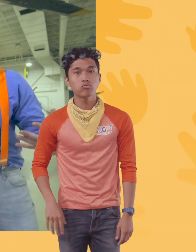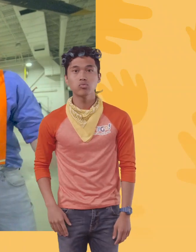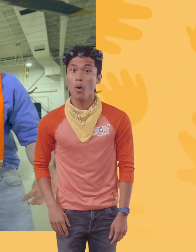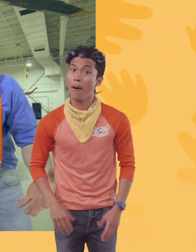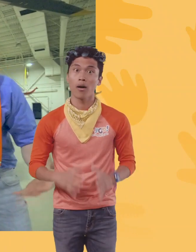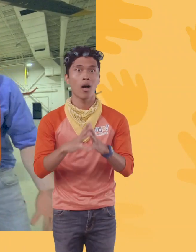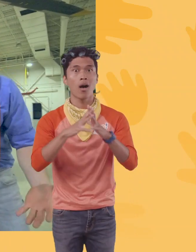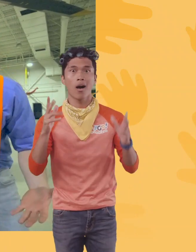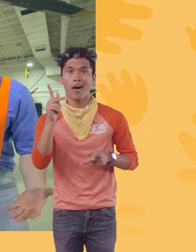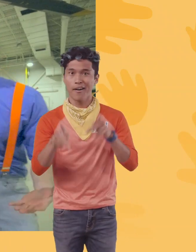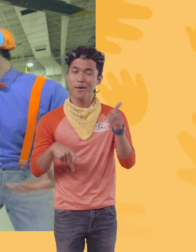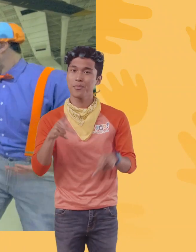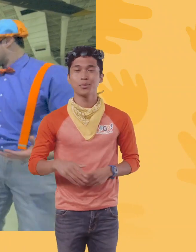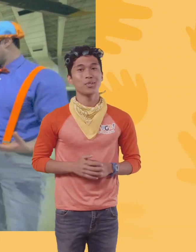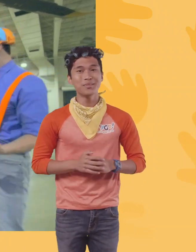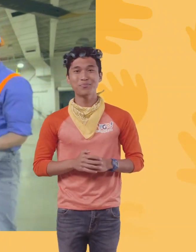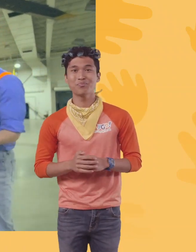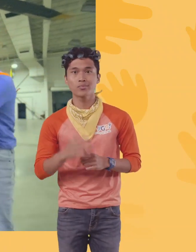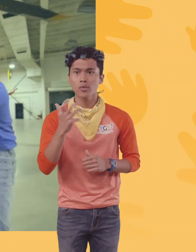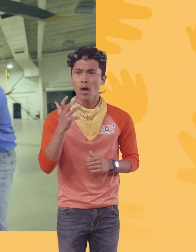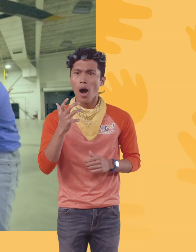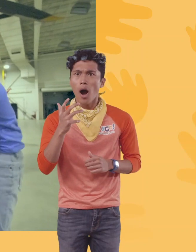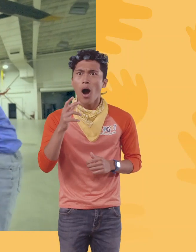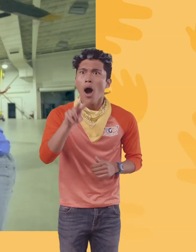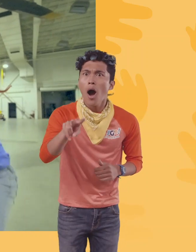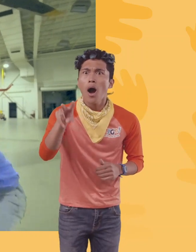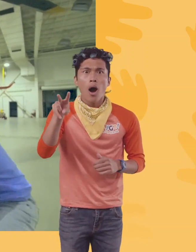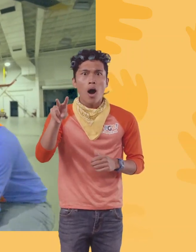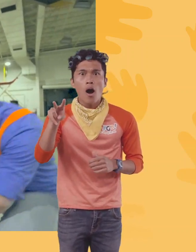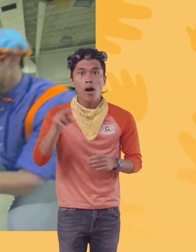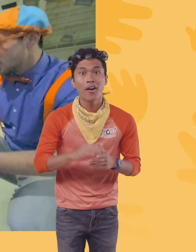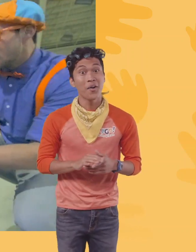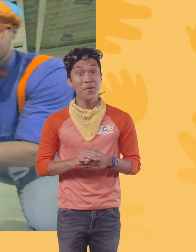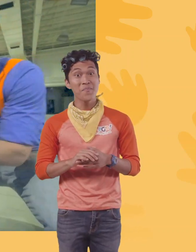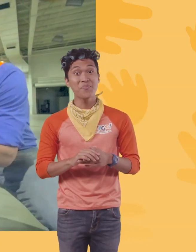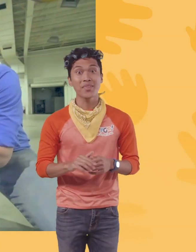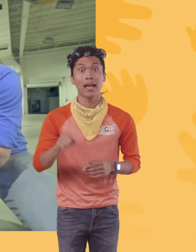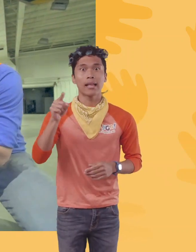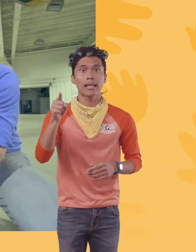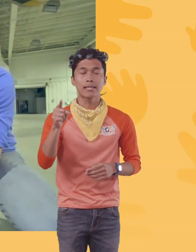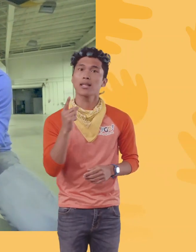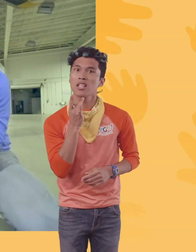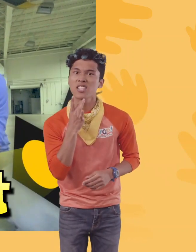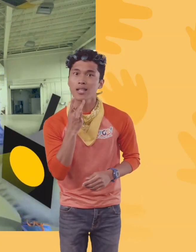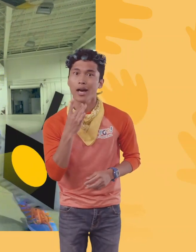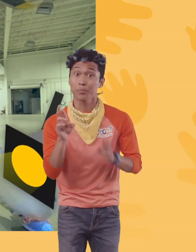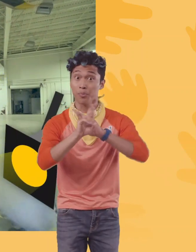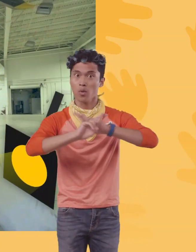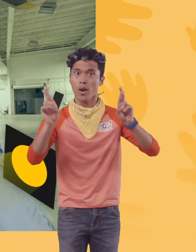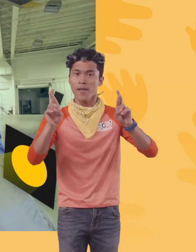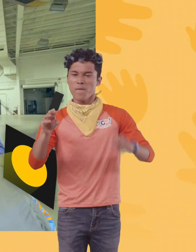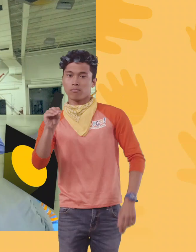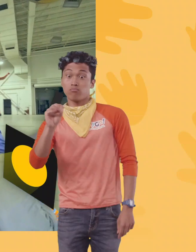is so many people. Whoa. Oh, look at this. This is a spotlight.